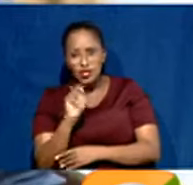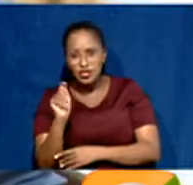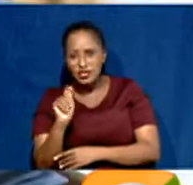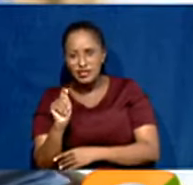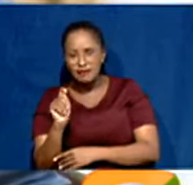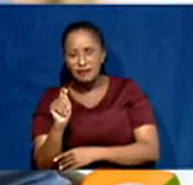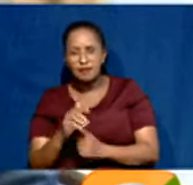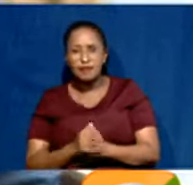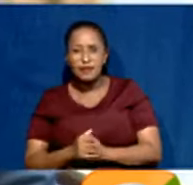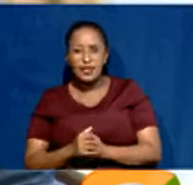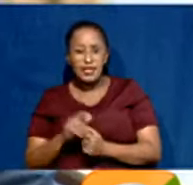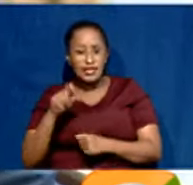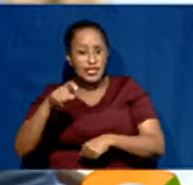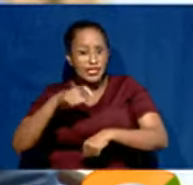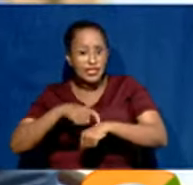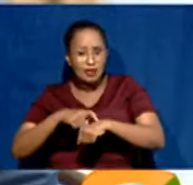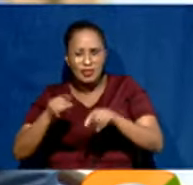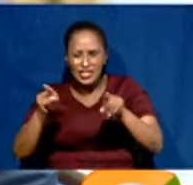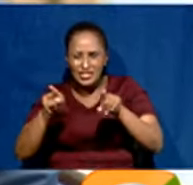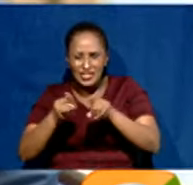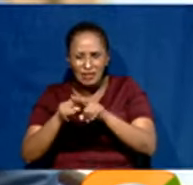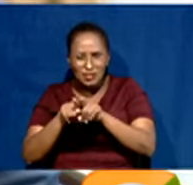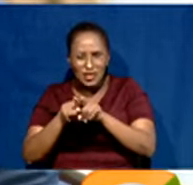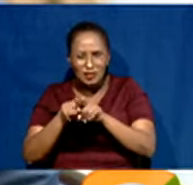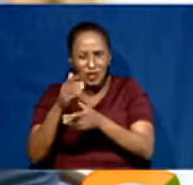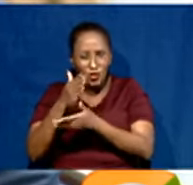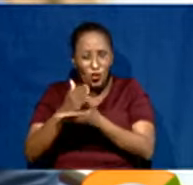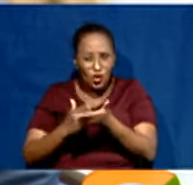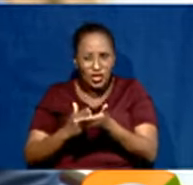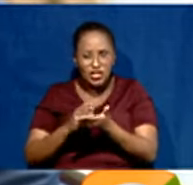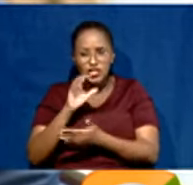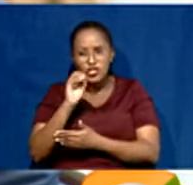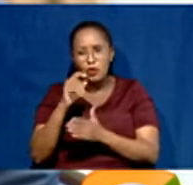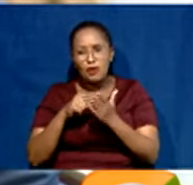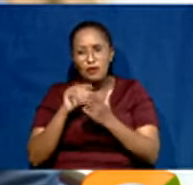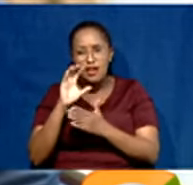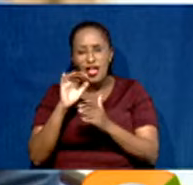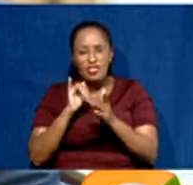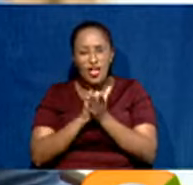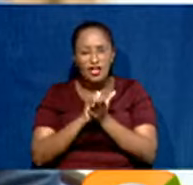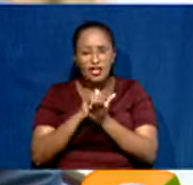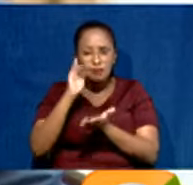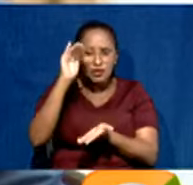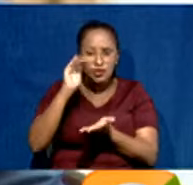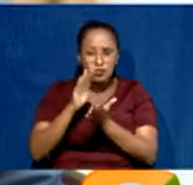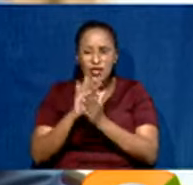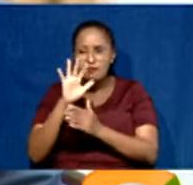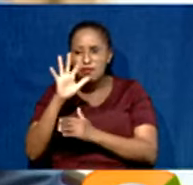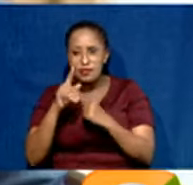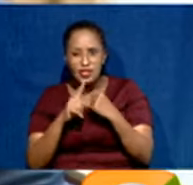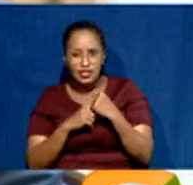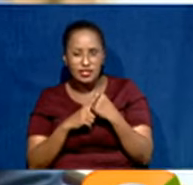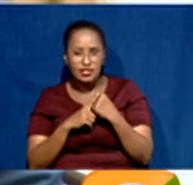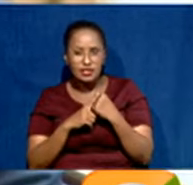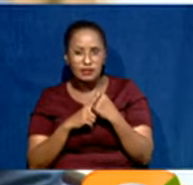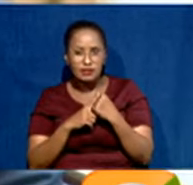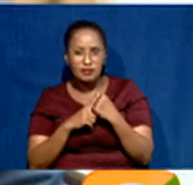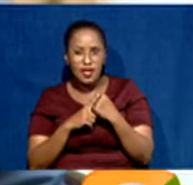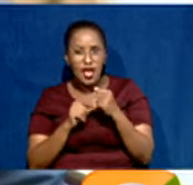1.5 million metric tons. This time round, the same quarter, it is 1.05 metric tons, a reduction of 56,000 metric tons. For